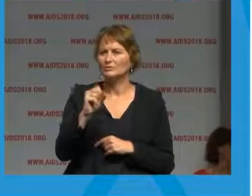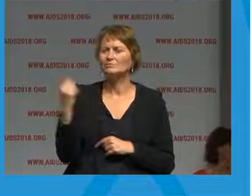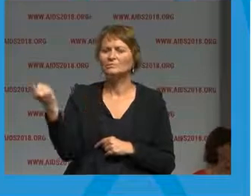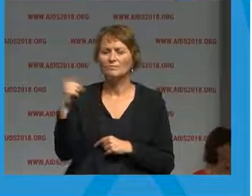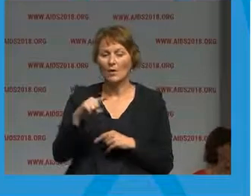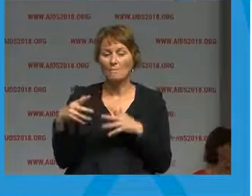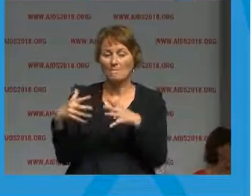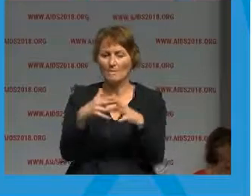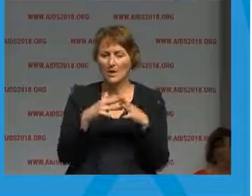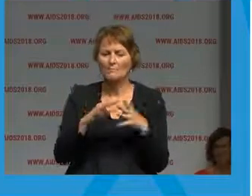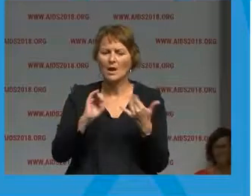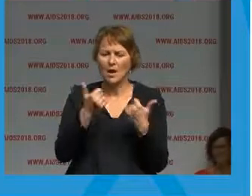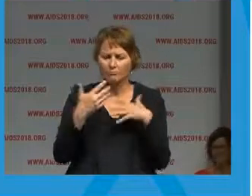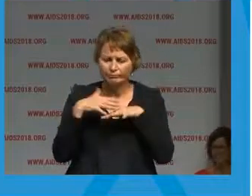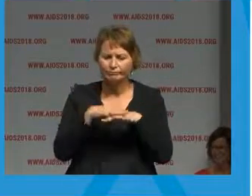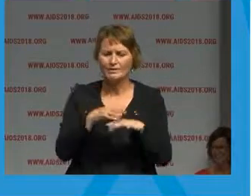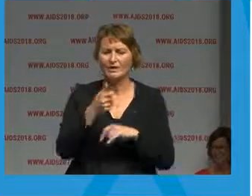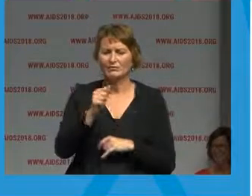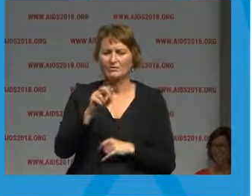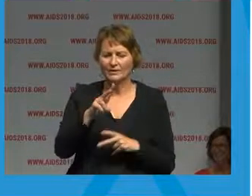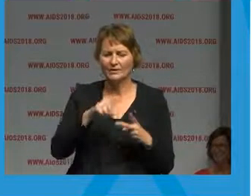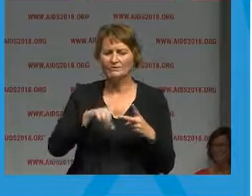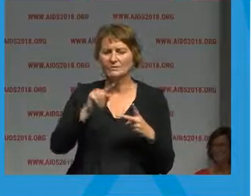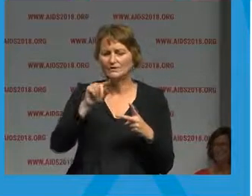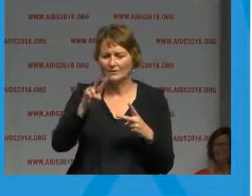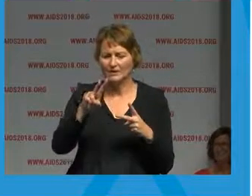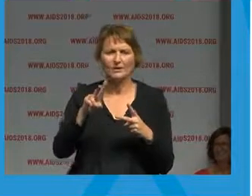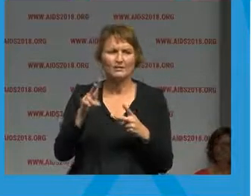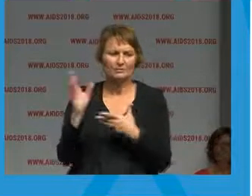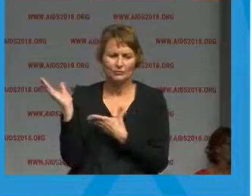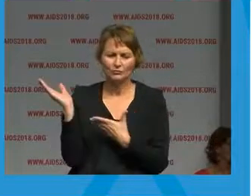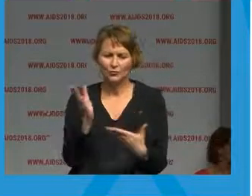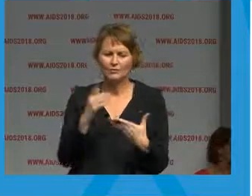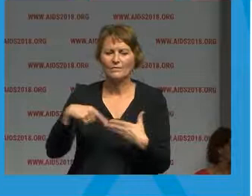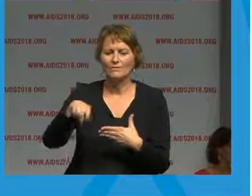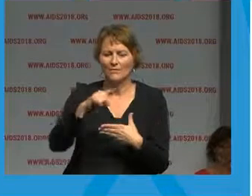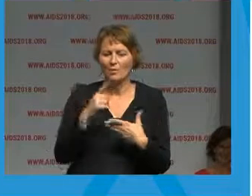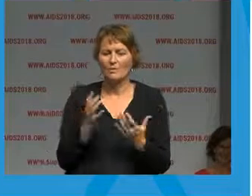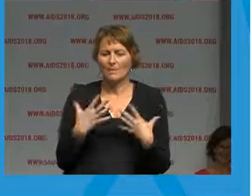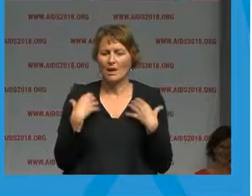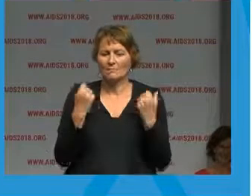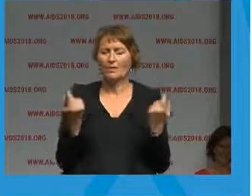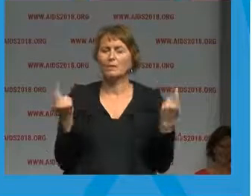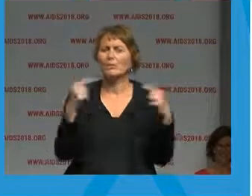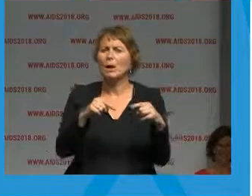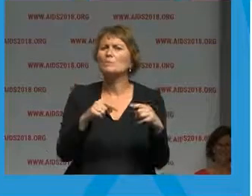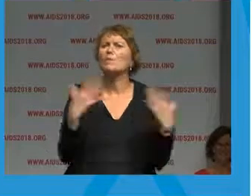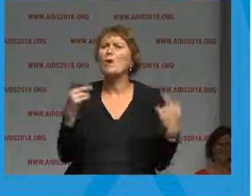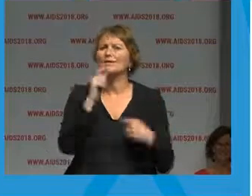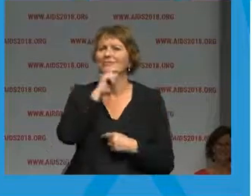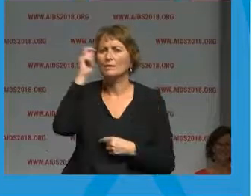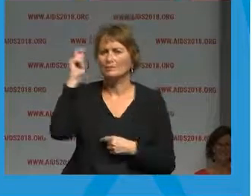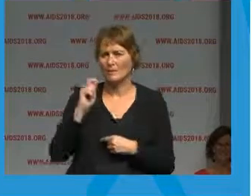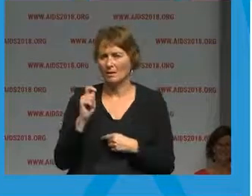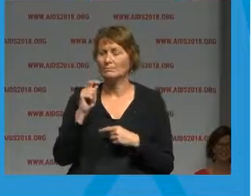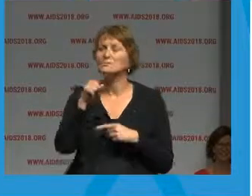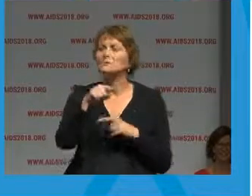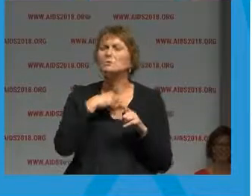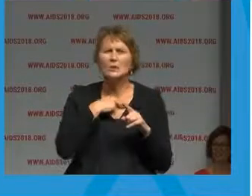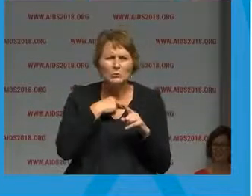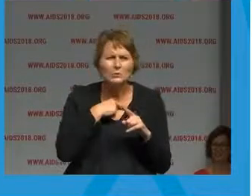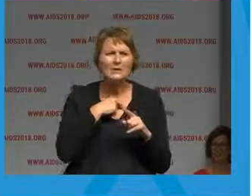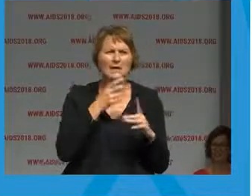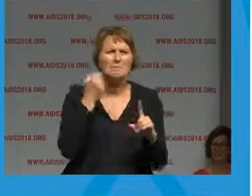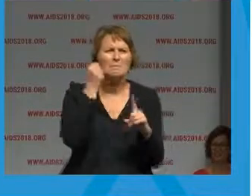TB services affect health outcomes for HIV-TB co-infected patients in the Ukraine? Results from an impact